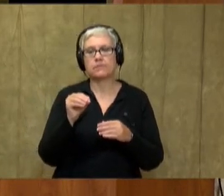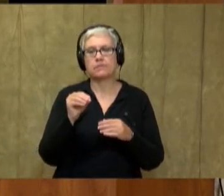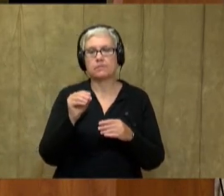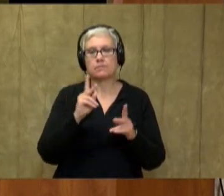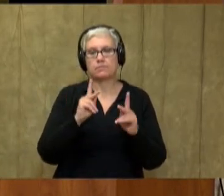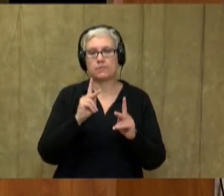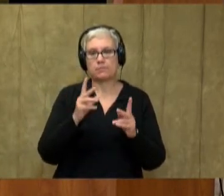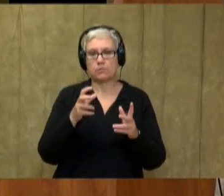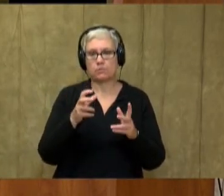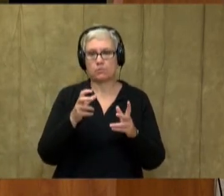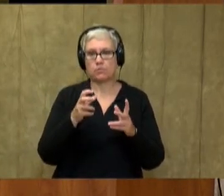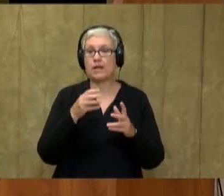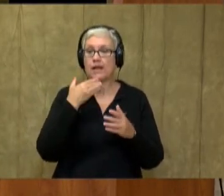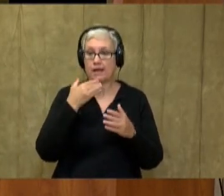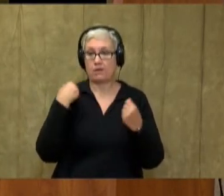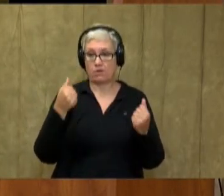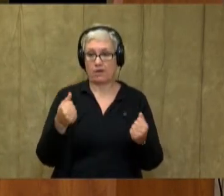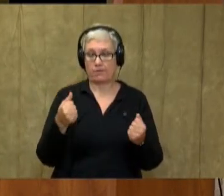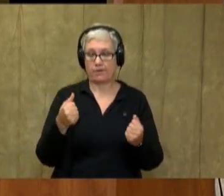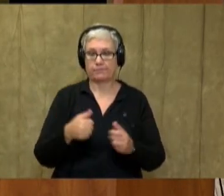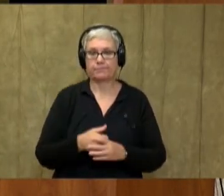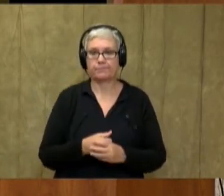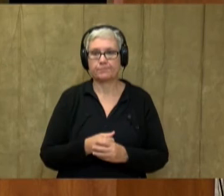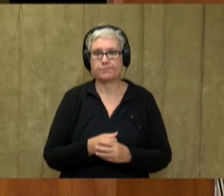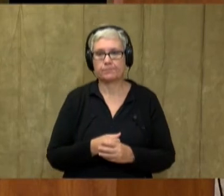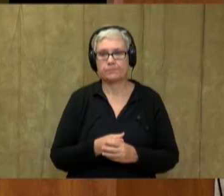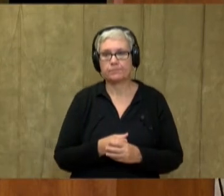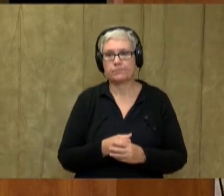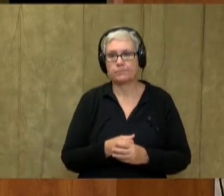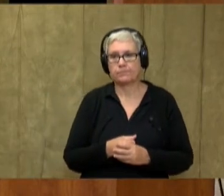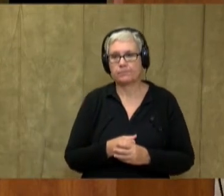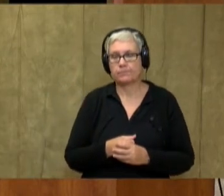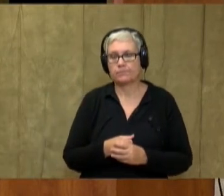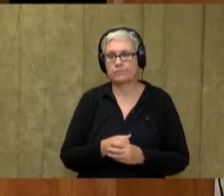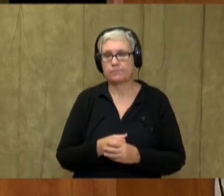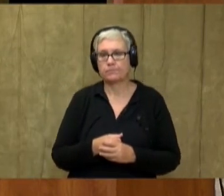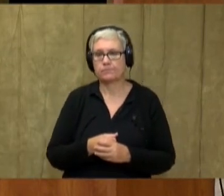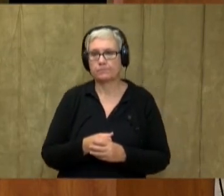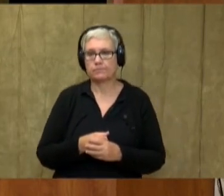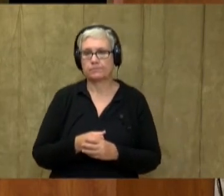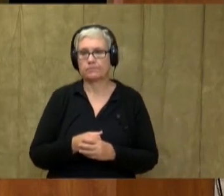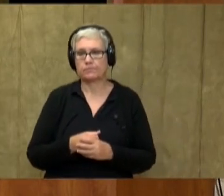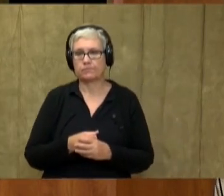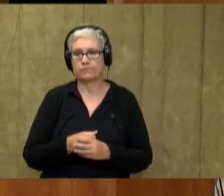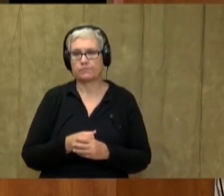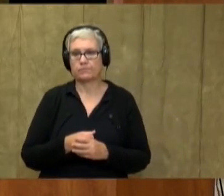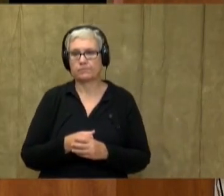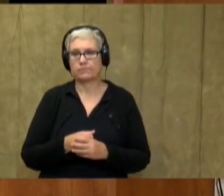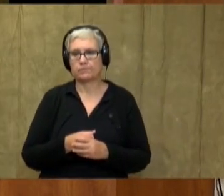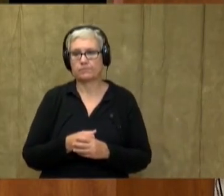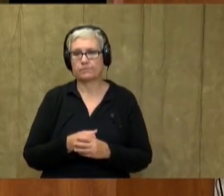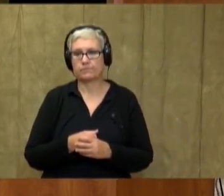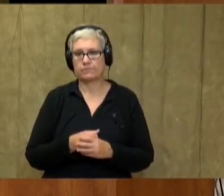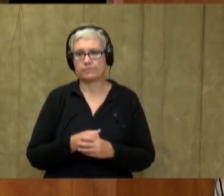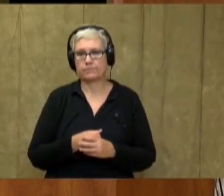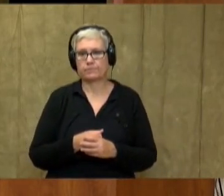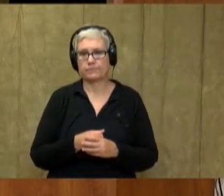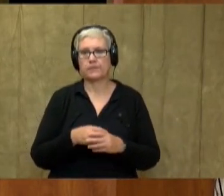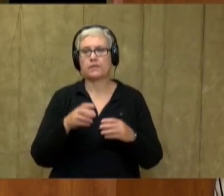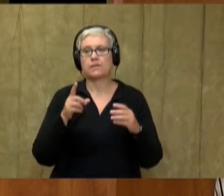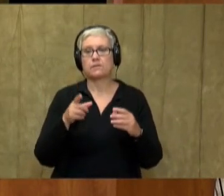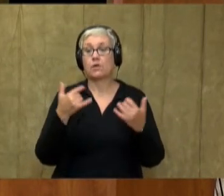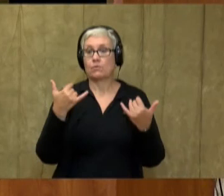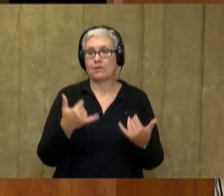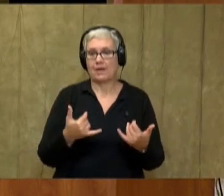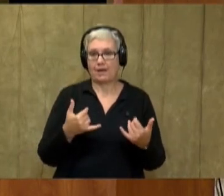bad. All right, so that is our counter argument. We have pulled that argument's power, and therefore they have nothing left